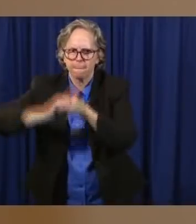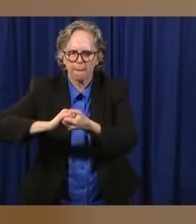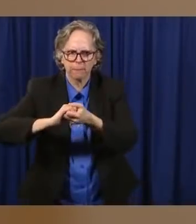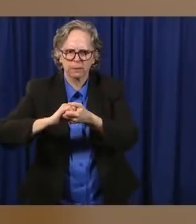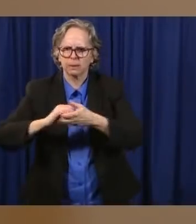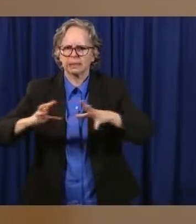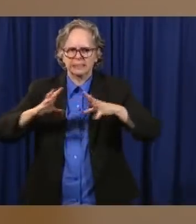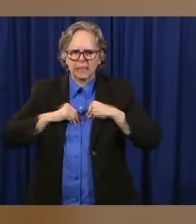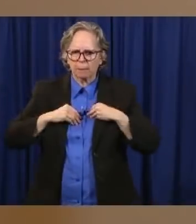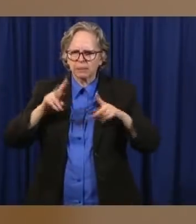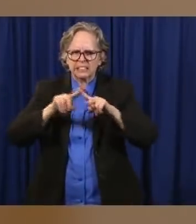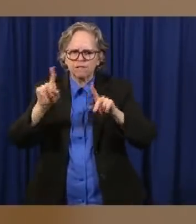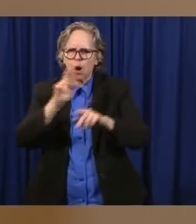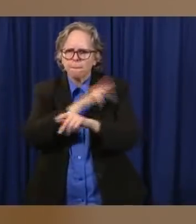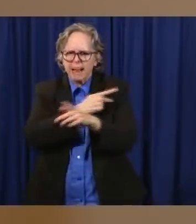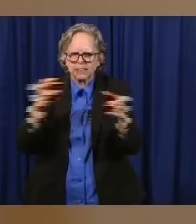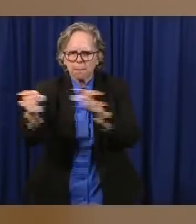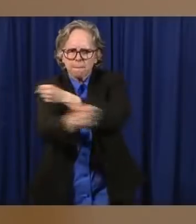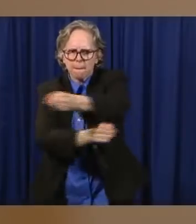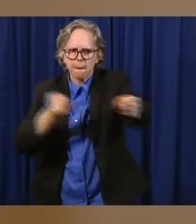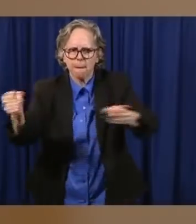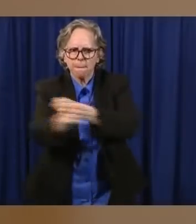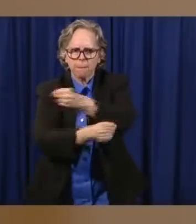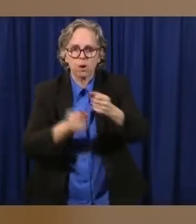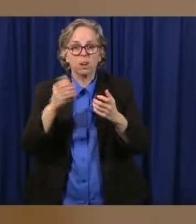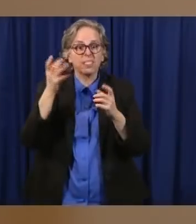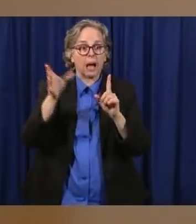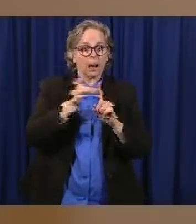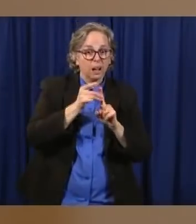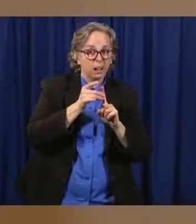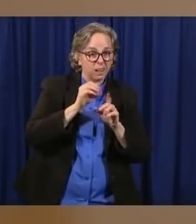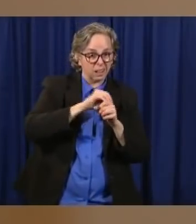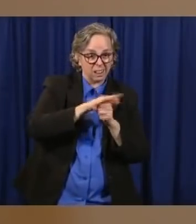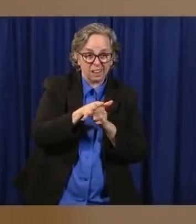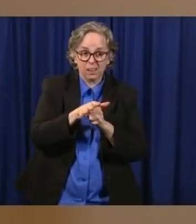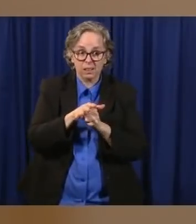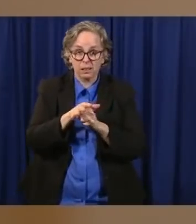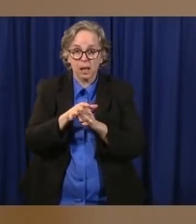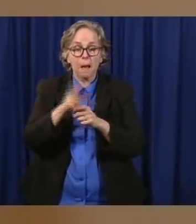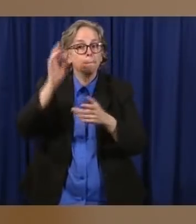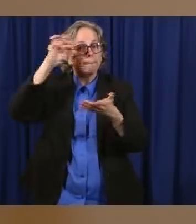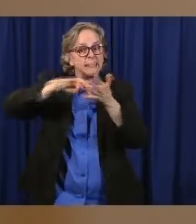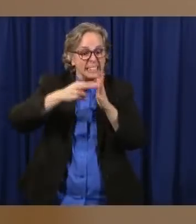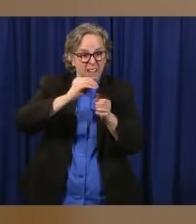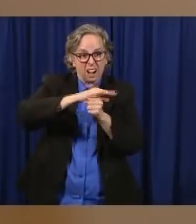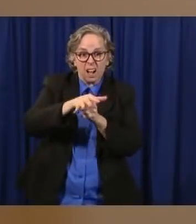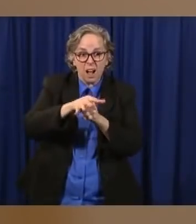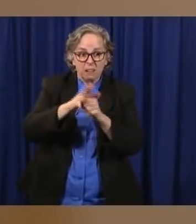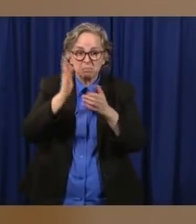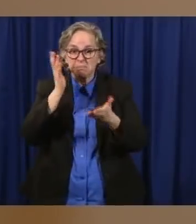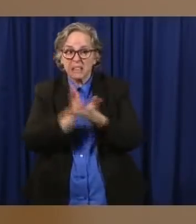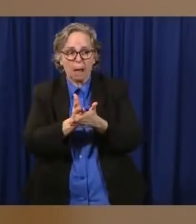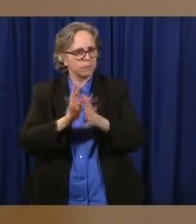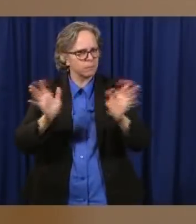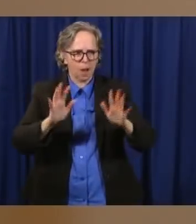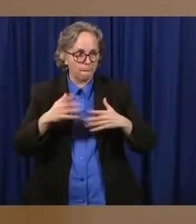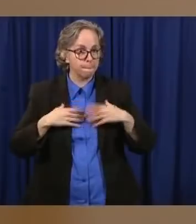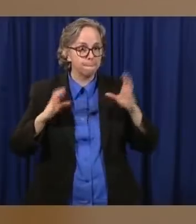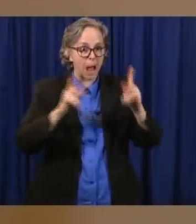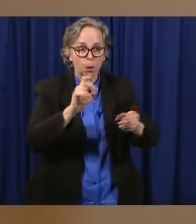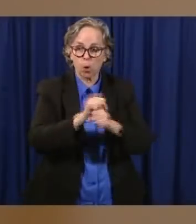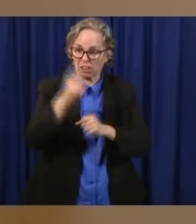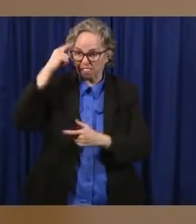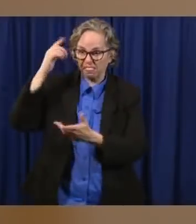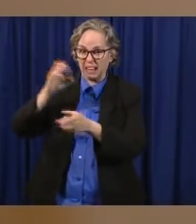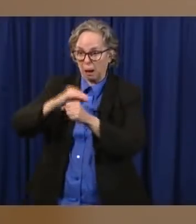COVID. This isn't going to end, even when many of us return back to work, because our population is not immune and that there is no